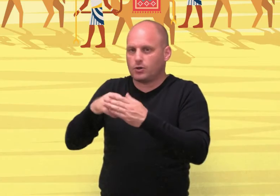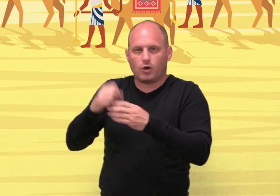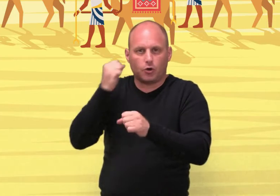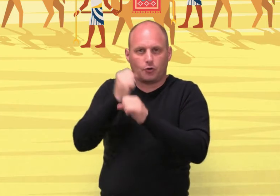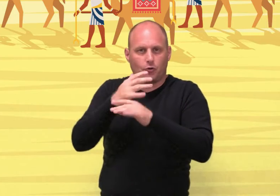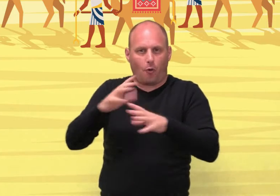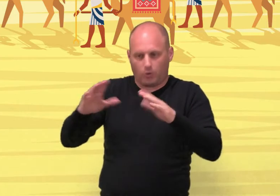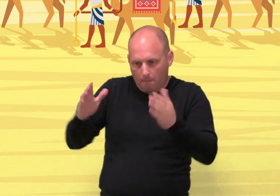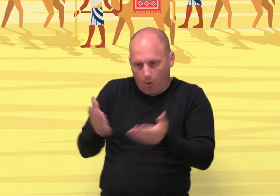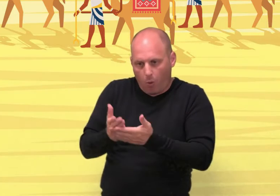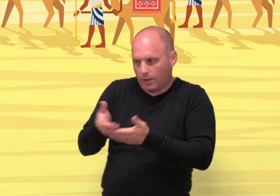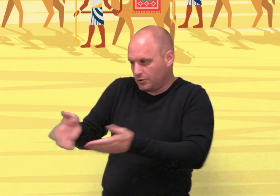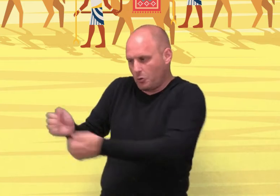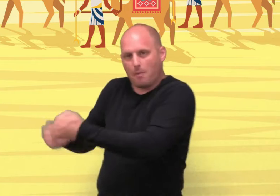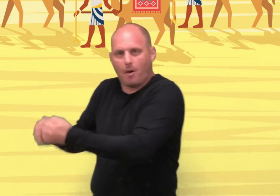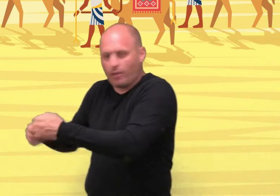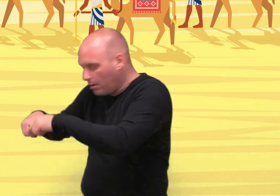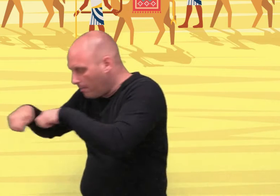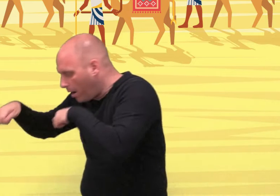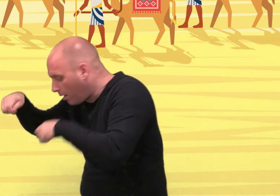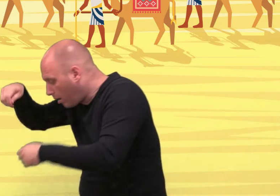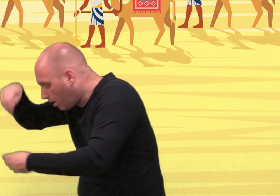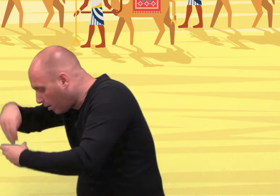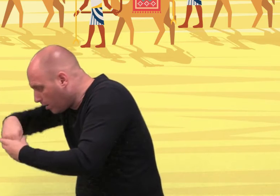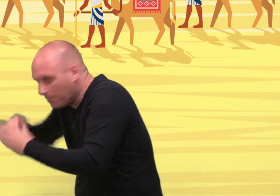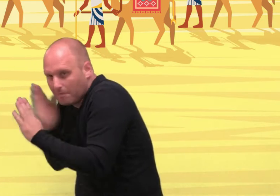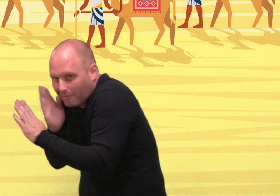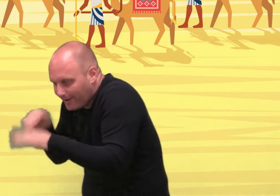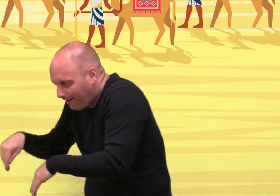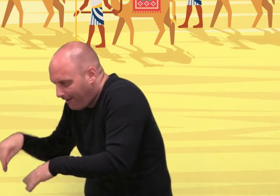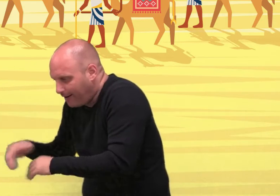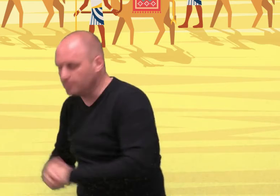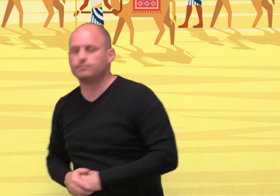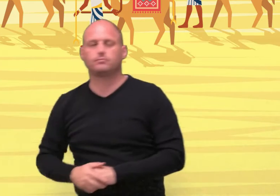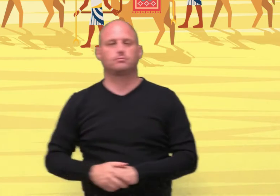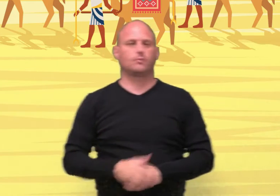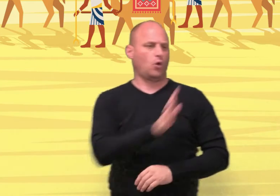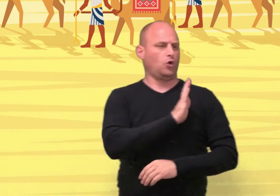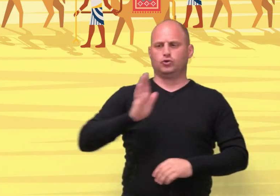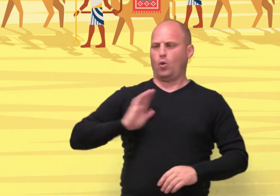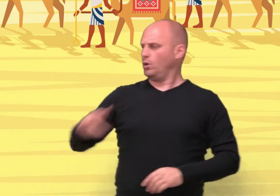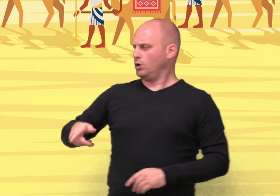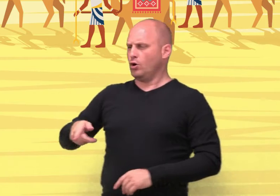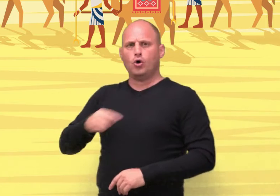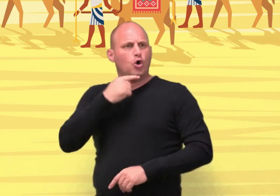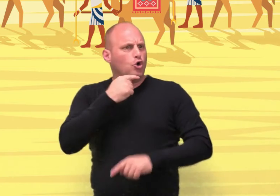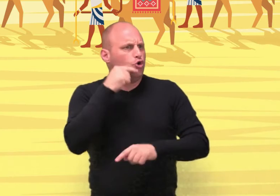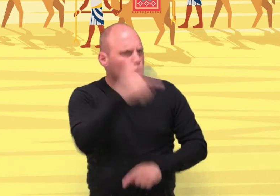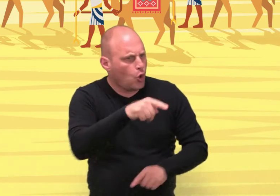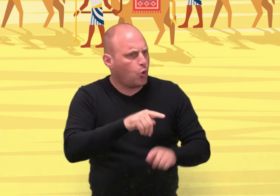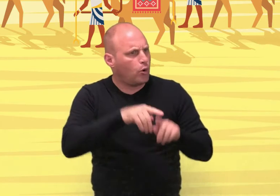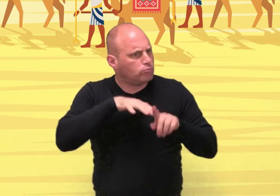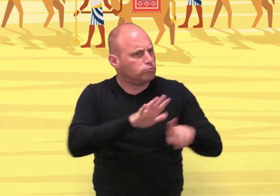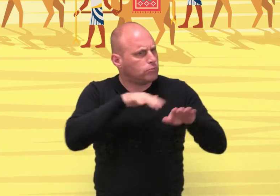bag. Then a soldier cried, "O you in the caravan, surely you are thieves!" They, turning towards